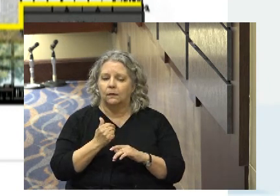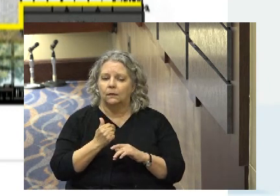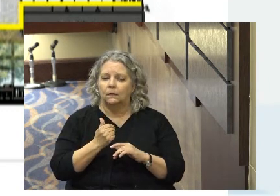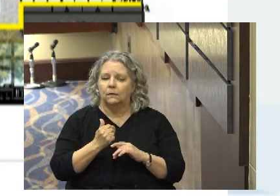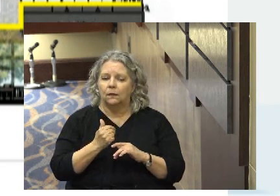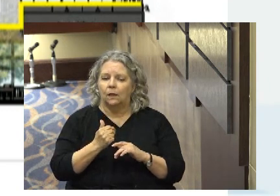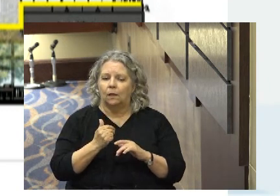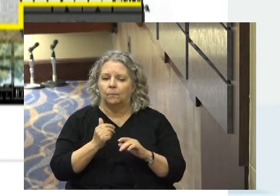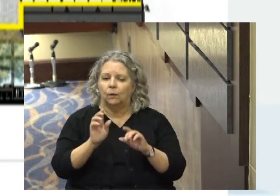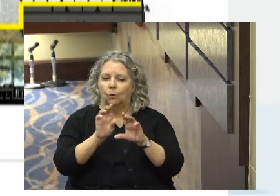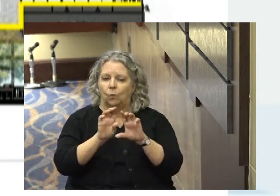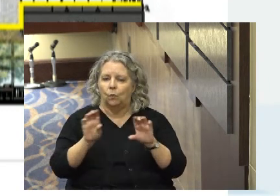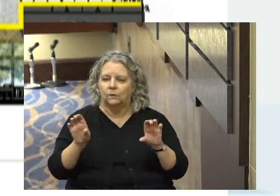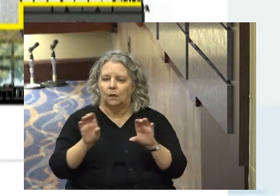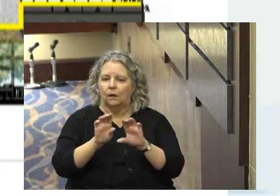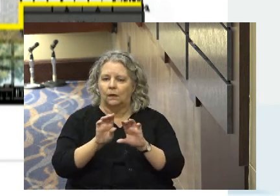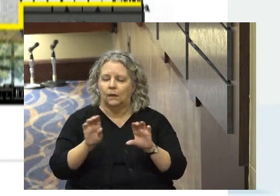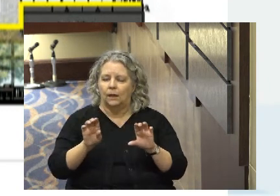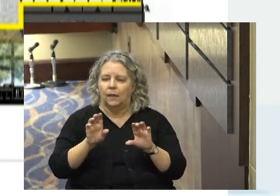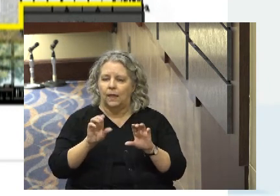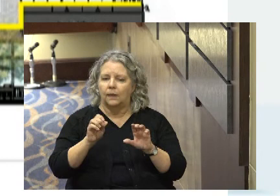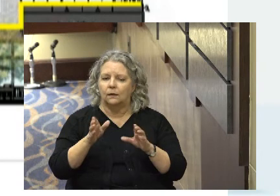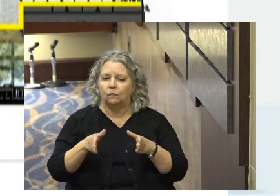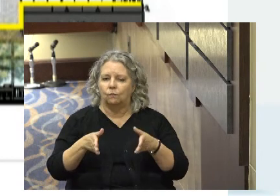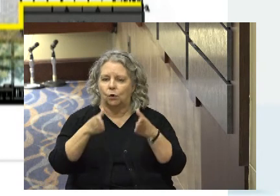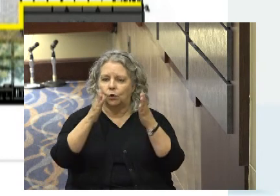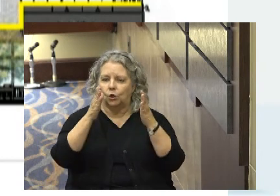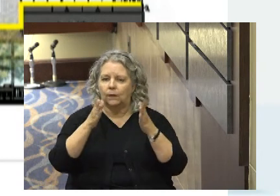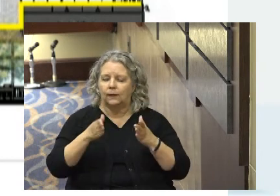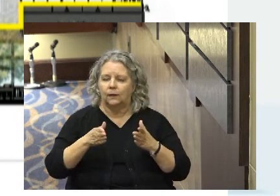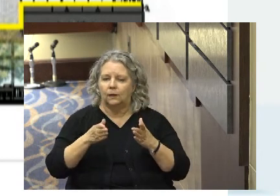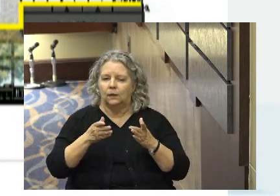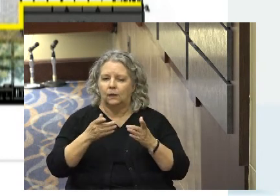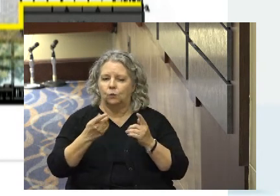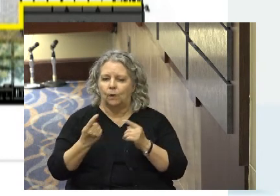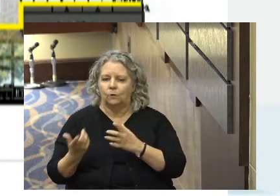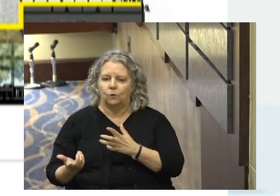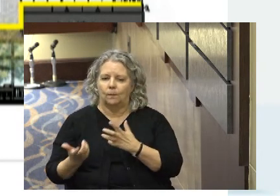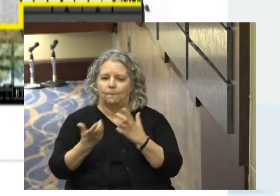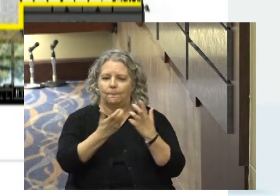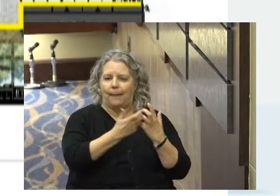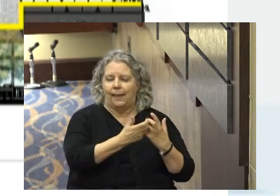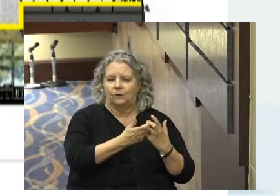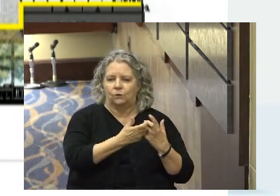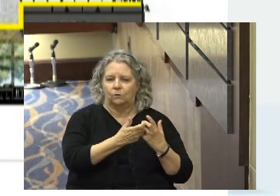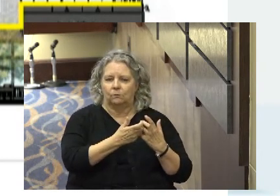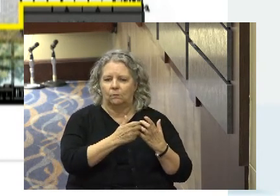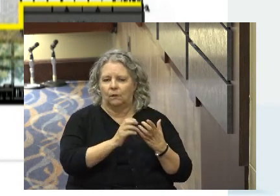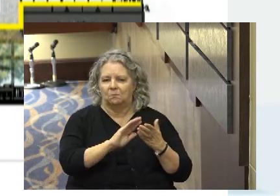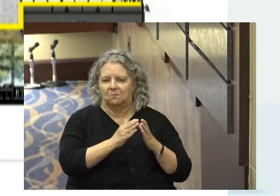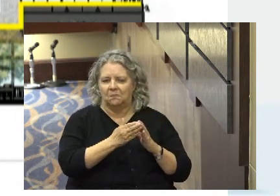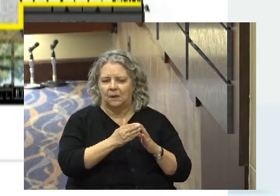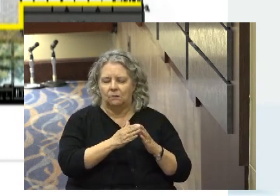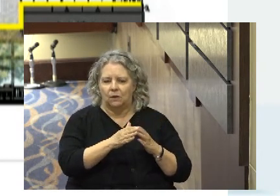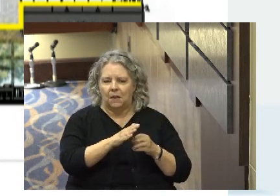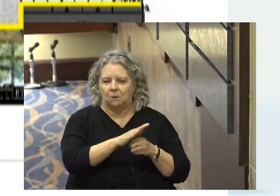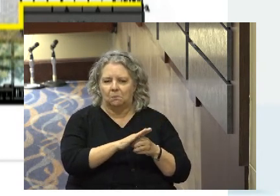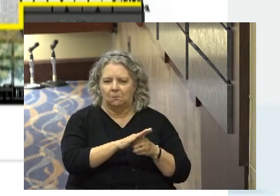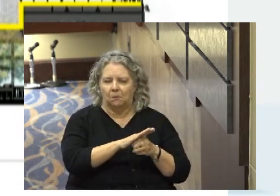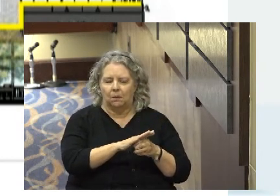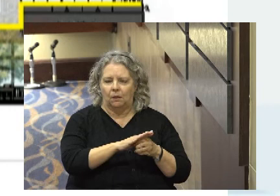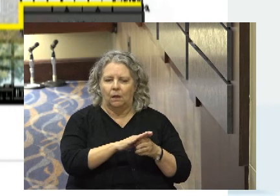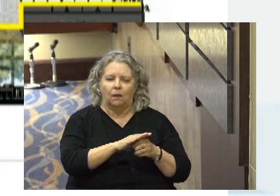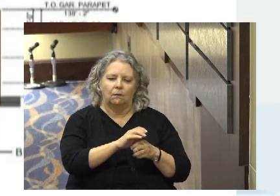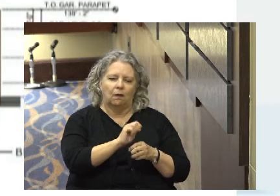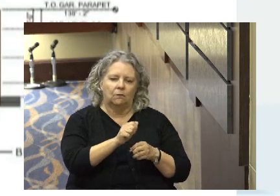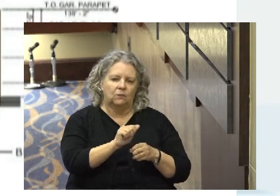horizontally and both vertically to match kind of that look of downtown Waco and Austin Avenue.